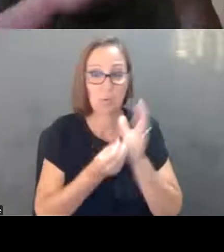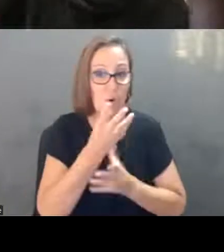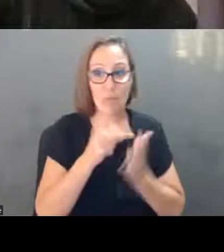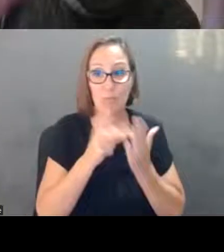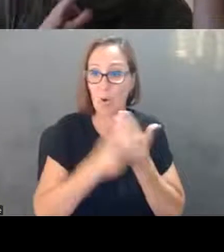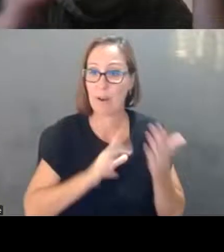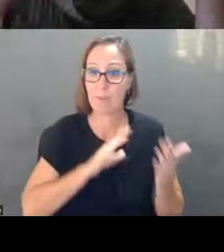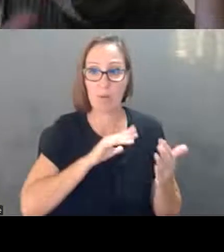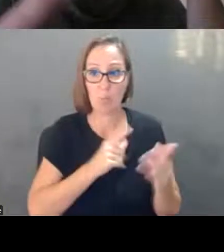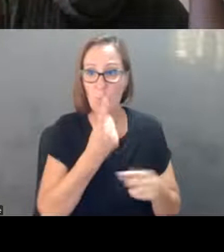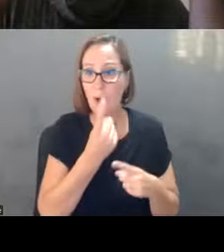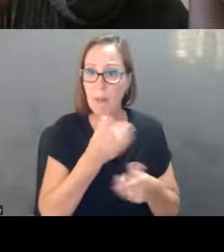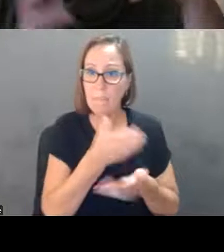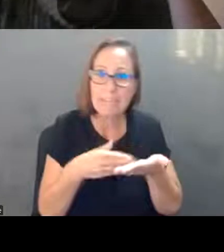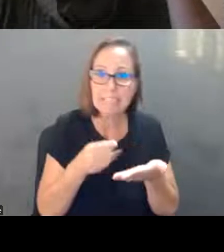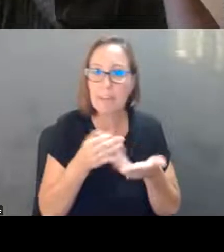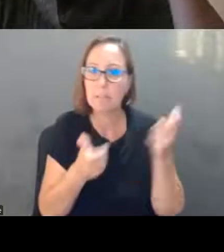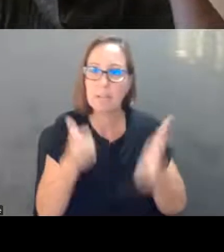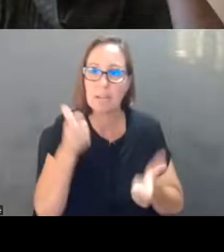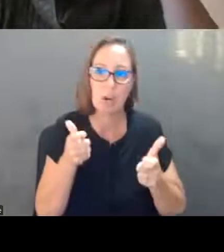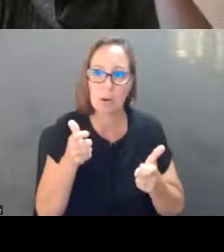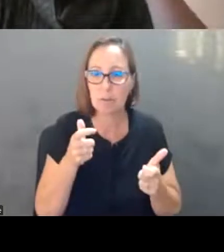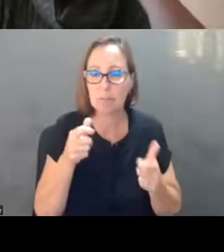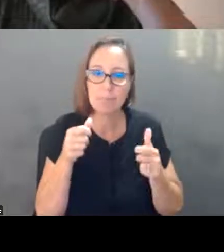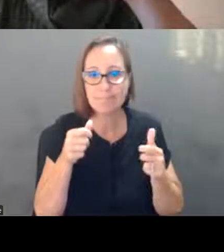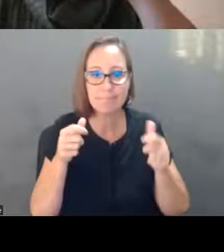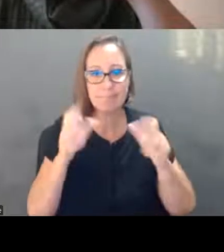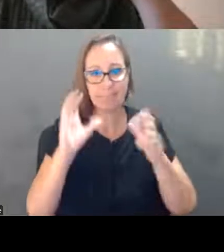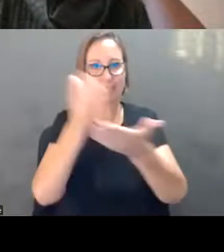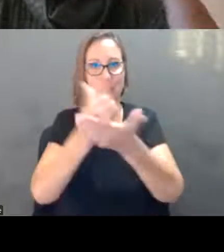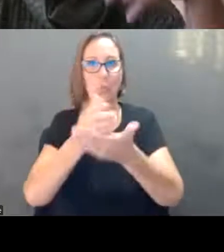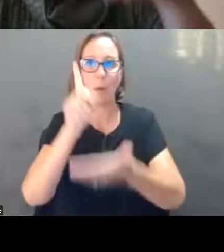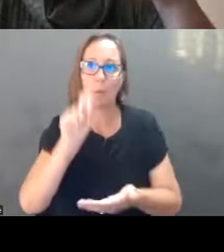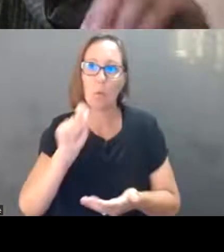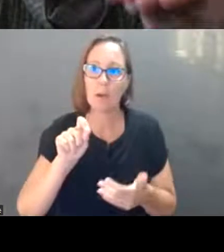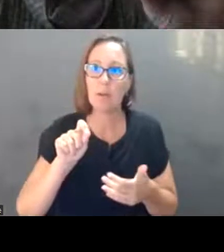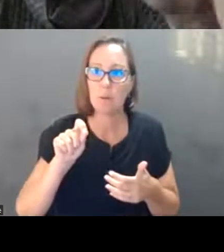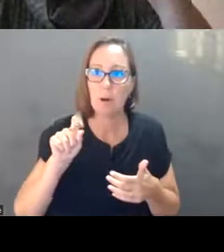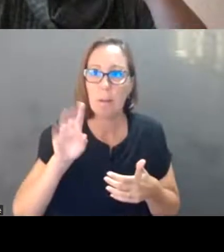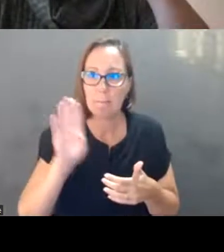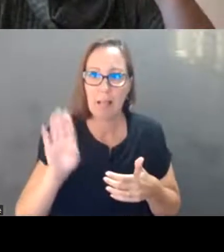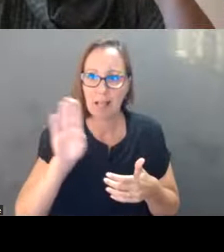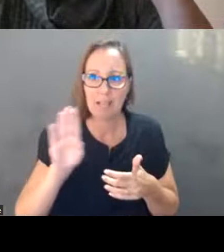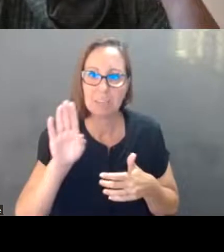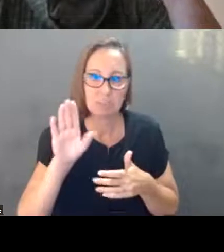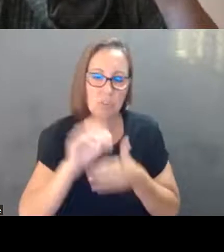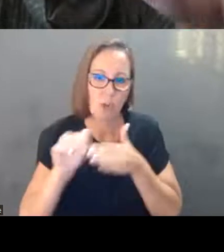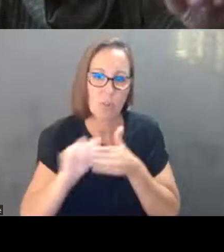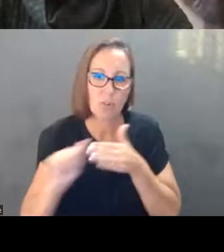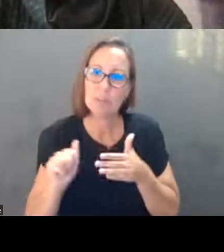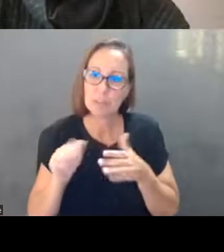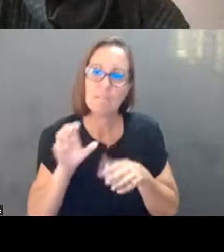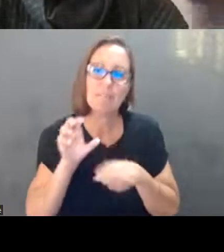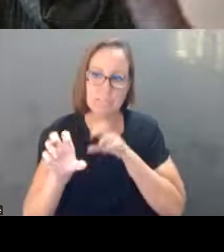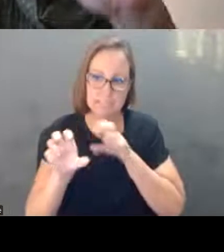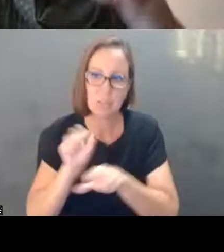piece of a bigger puzzle of $1.4 billion over the next 3 years that is being invested in the workforce